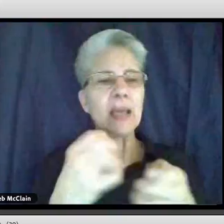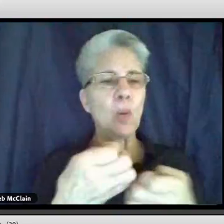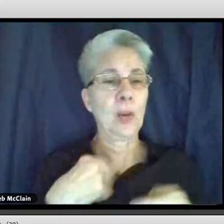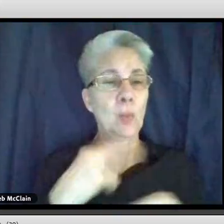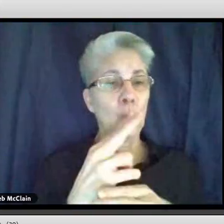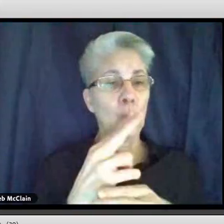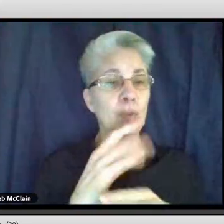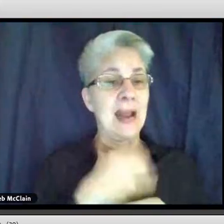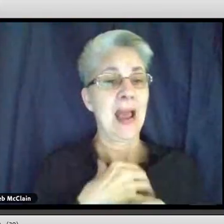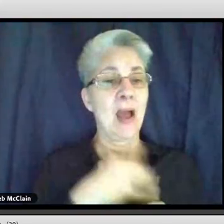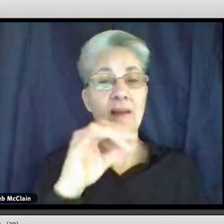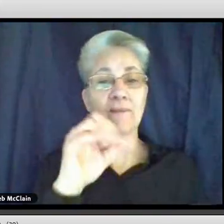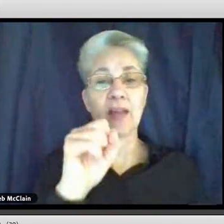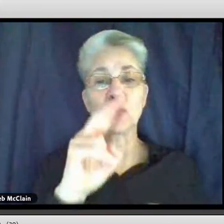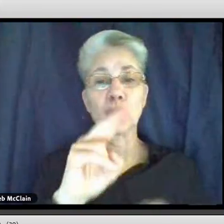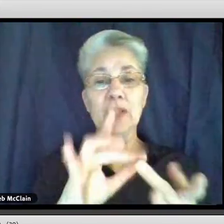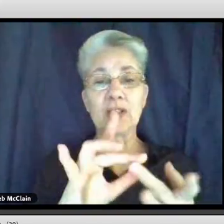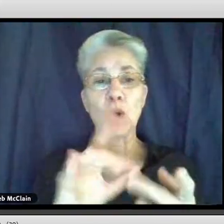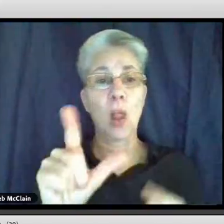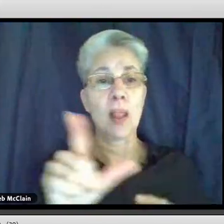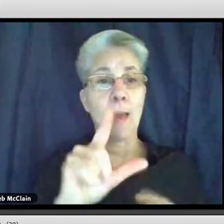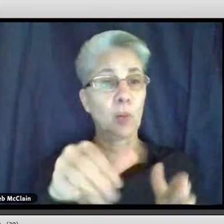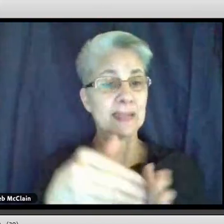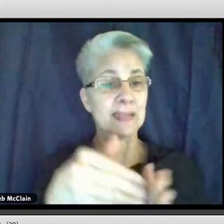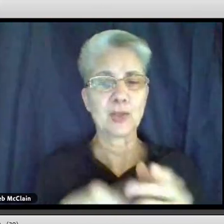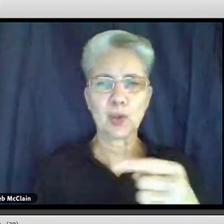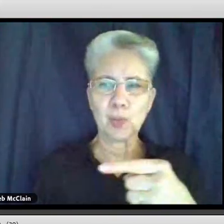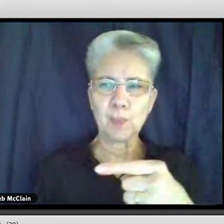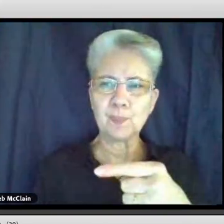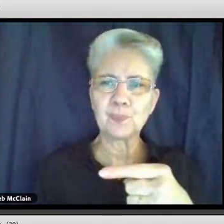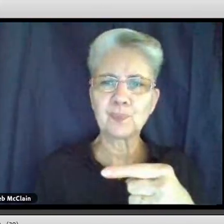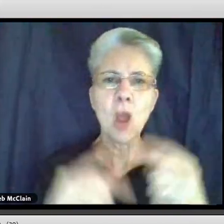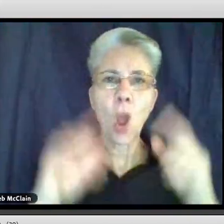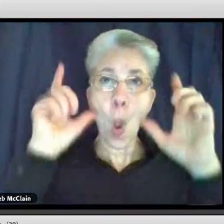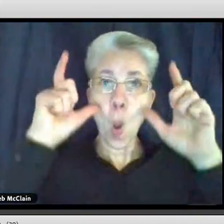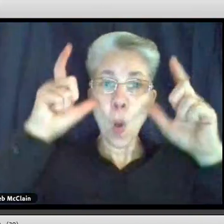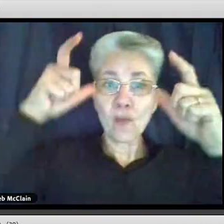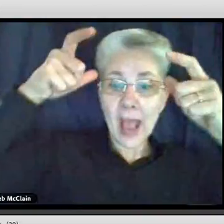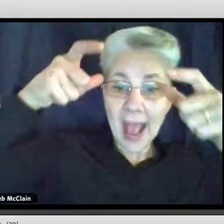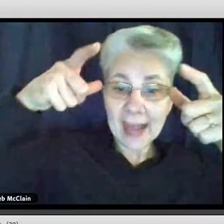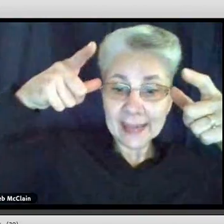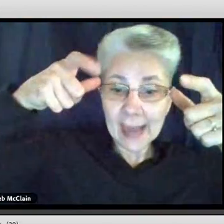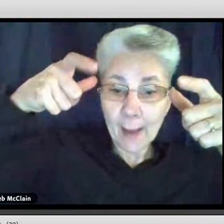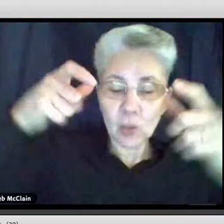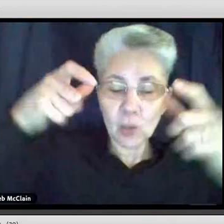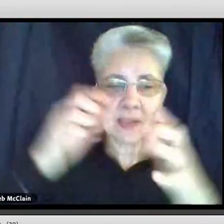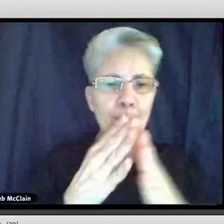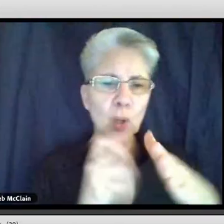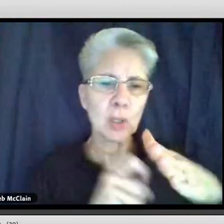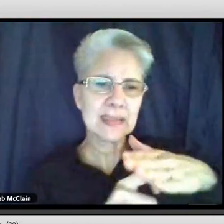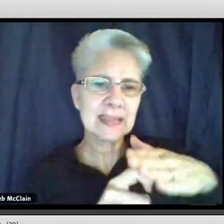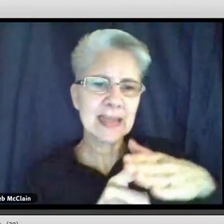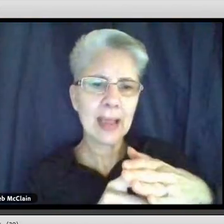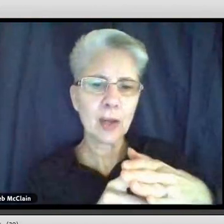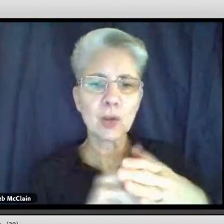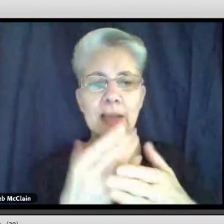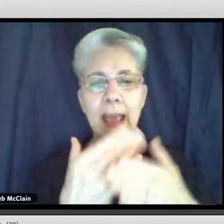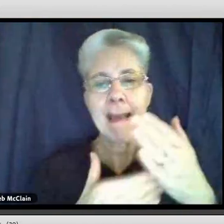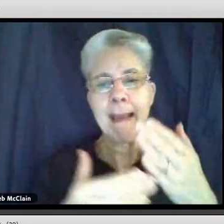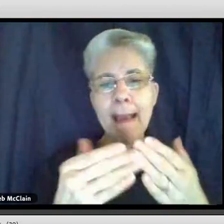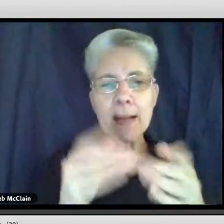in FSU's Digital Library Center. These include overhead cameras, book scanners, handheld camera